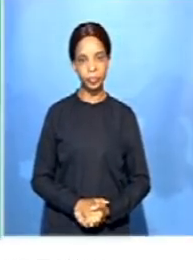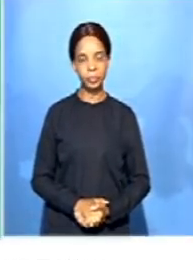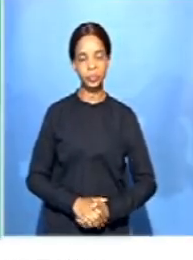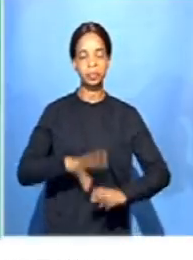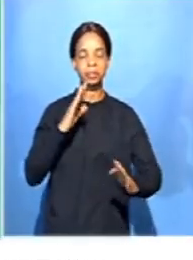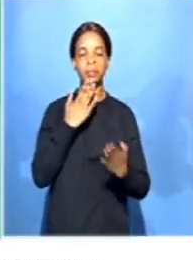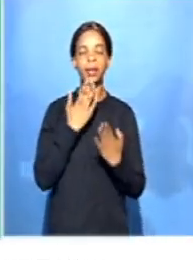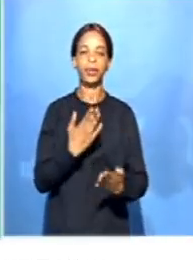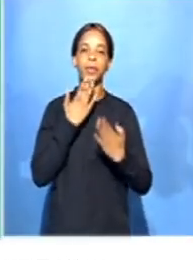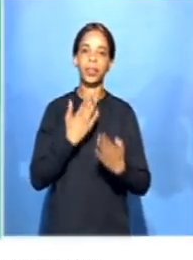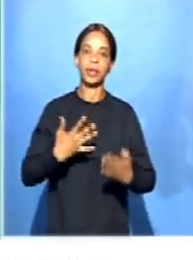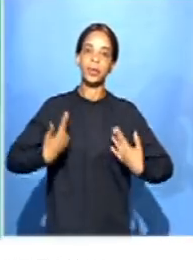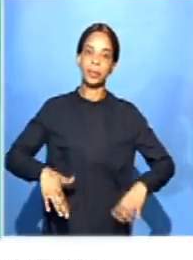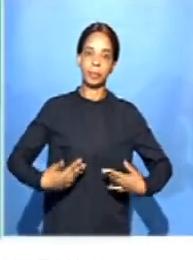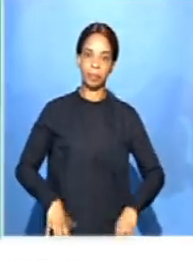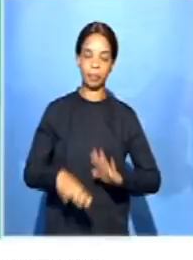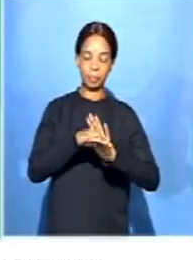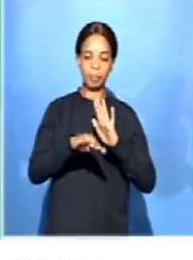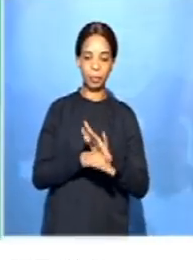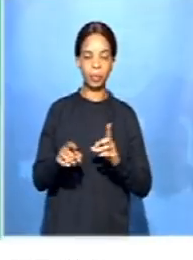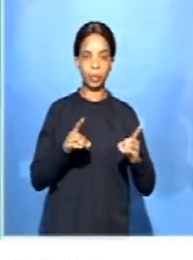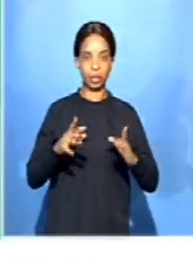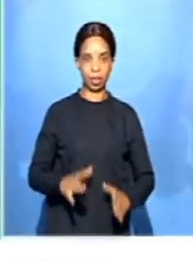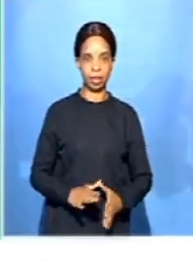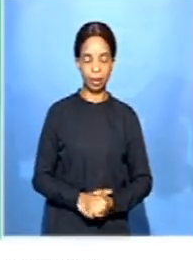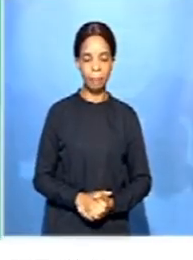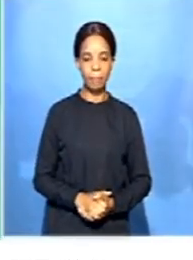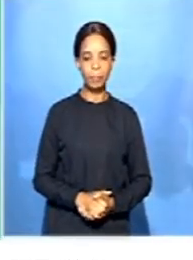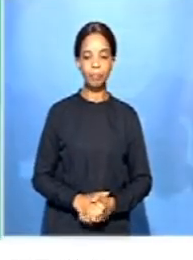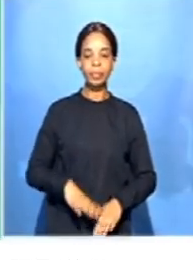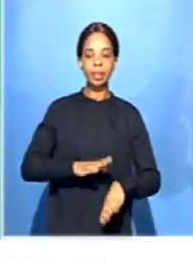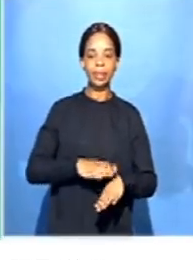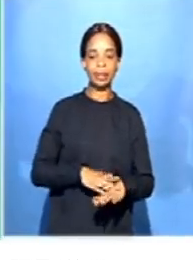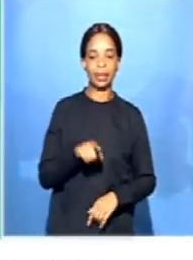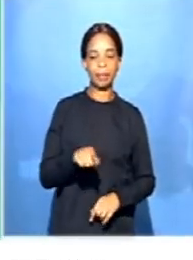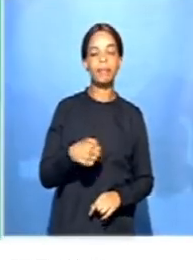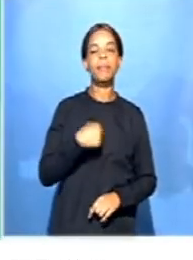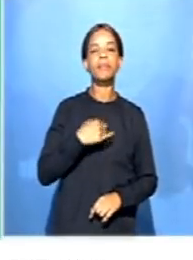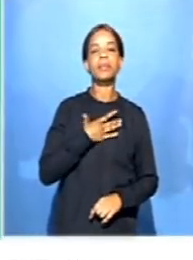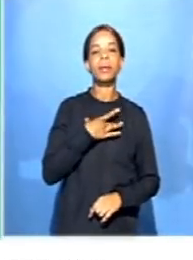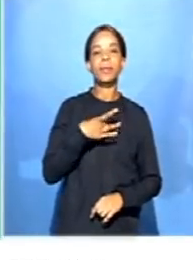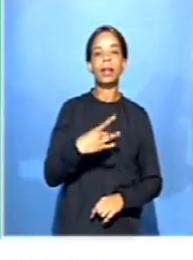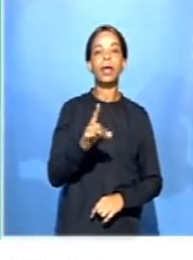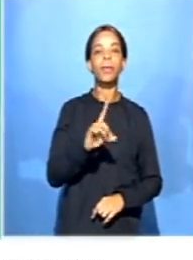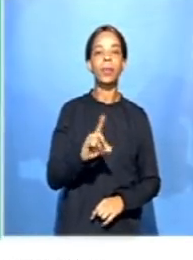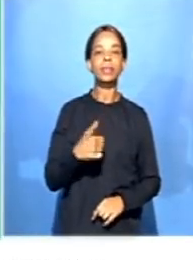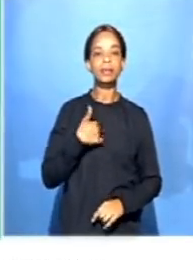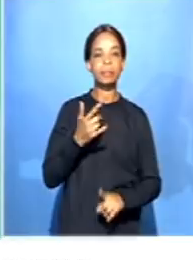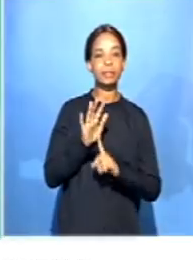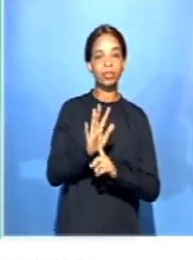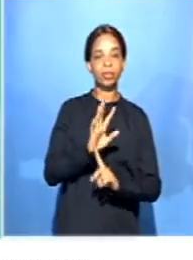Thank you very much, program directors. Kana kuye ke batla go tsa tlhompo ke isa